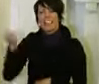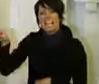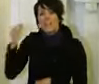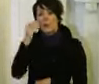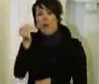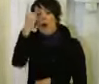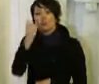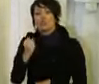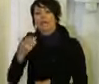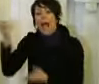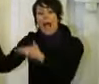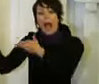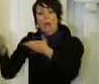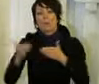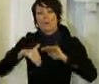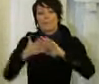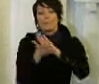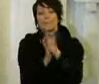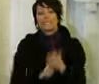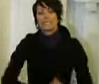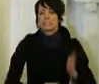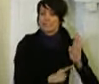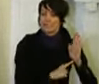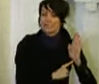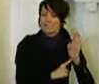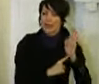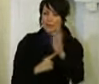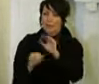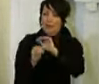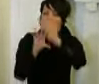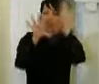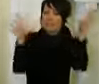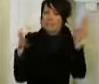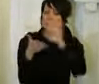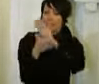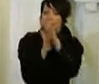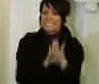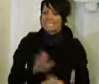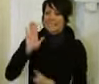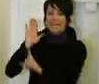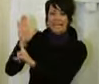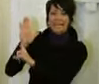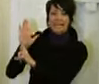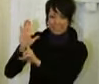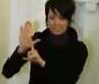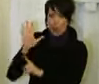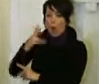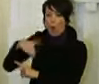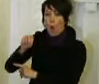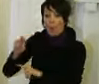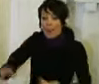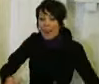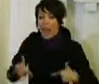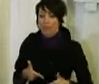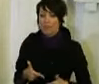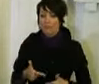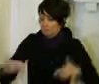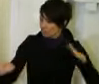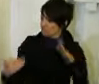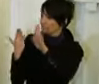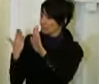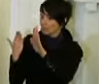the world, who demonstrated clearly peace in his own life, even in the face